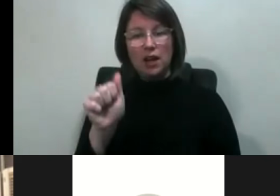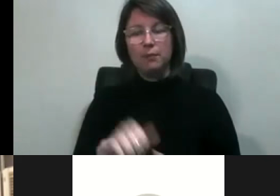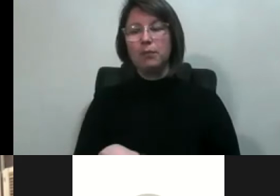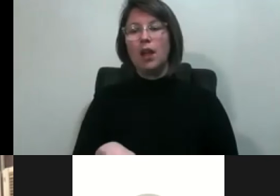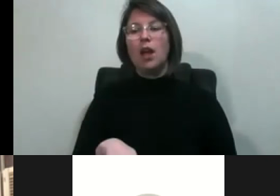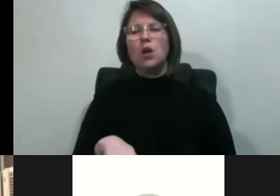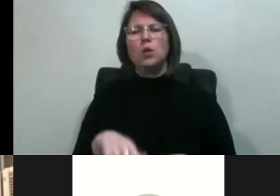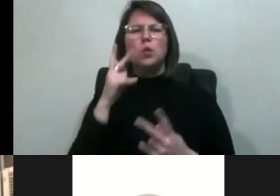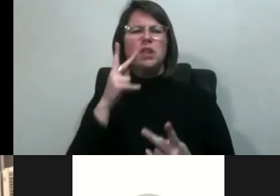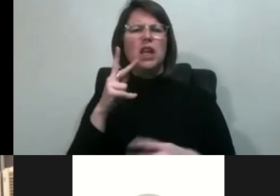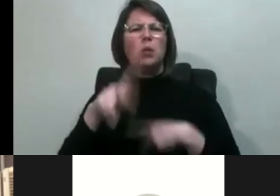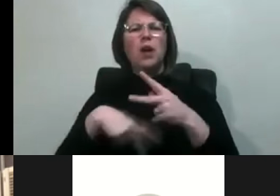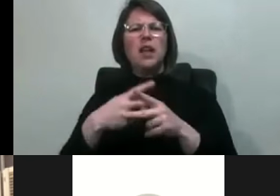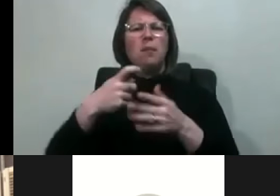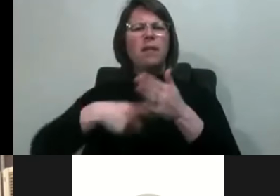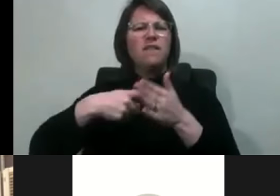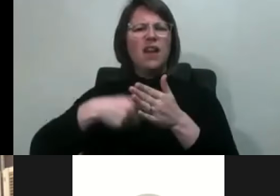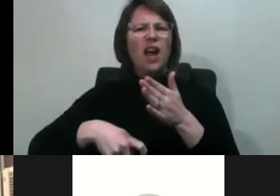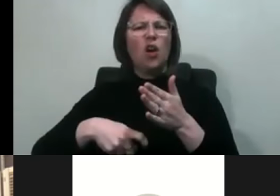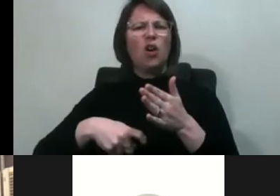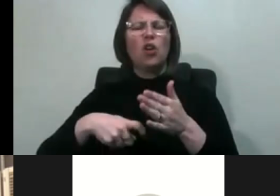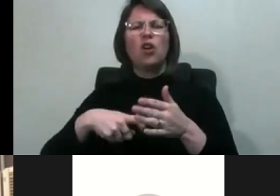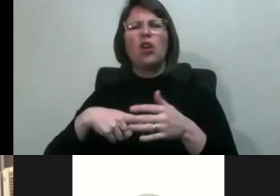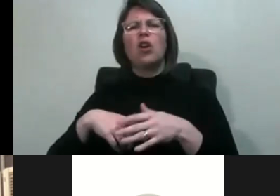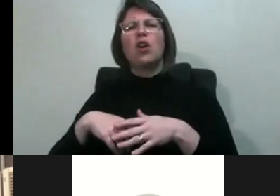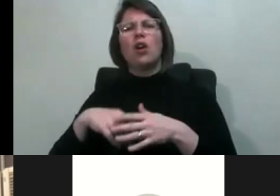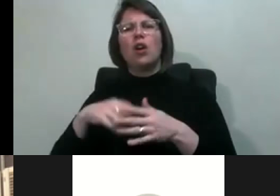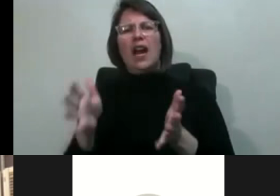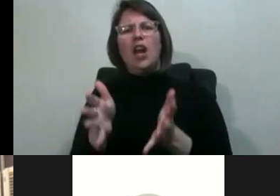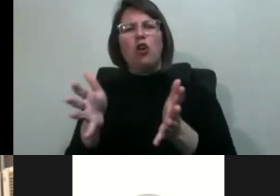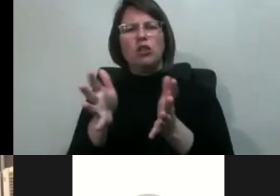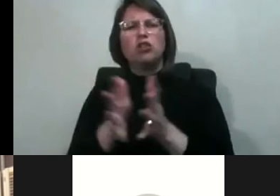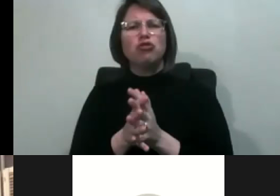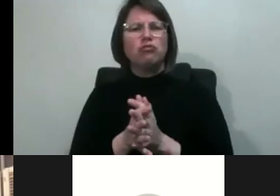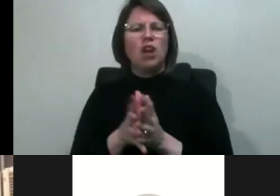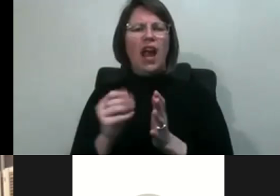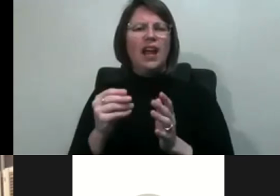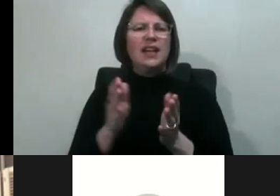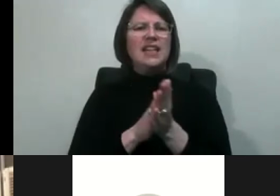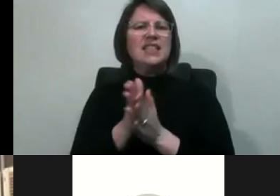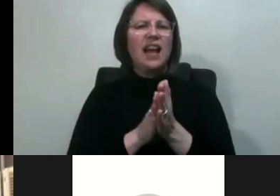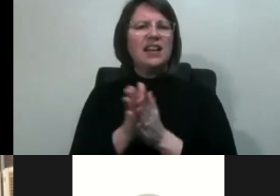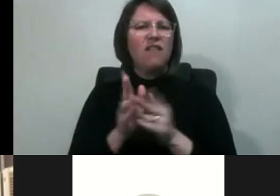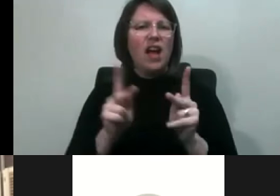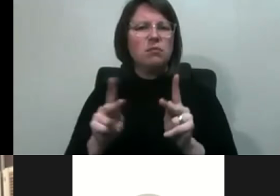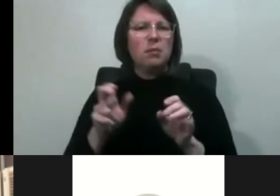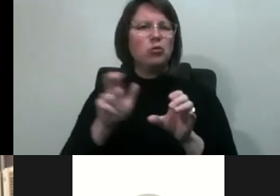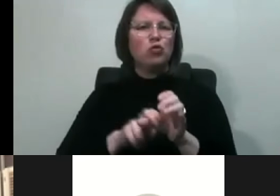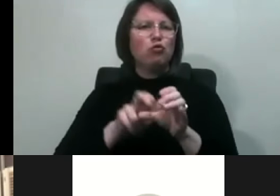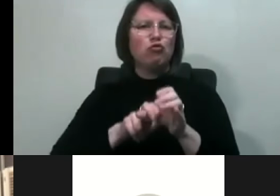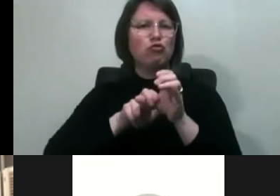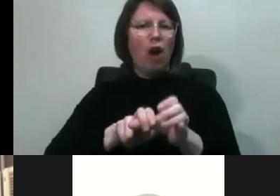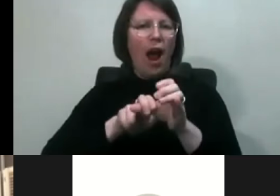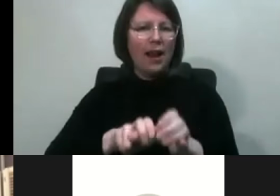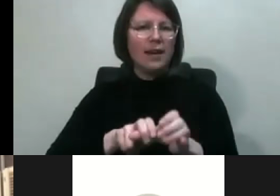sort of fare, what sort of fares do encourage and incentivize people to ride. And so